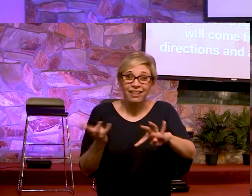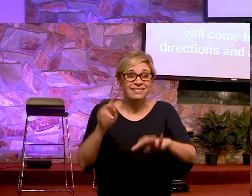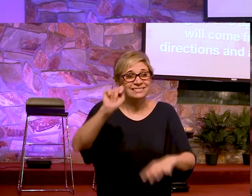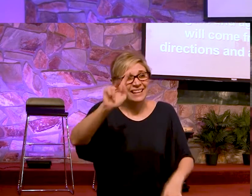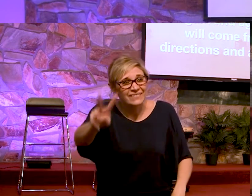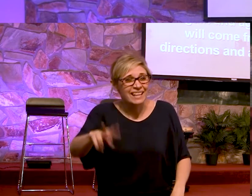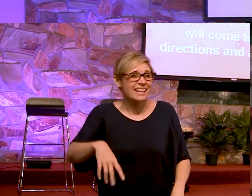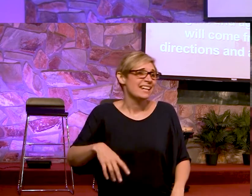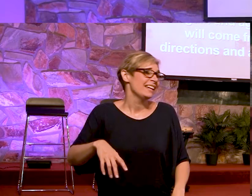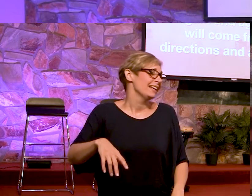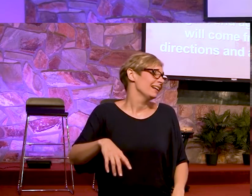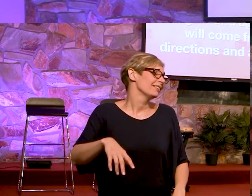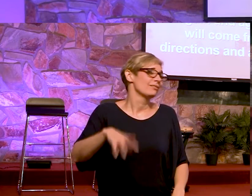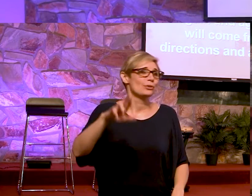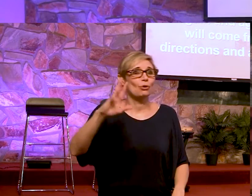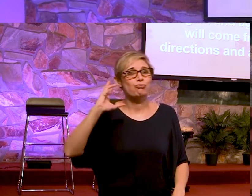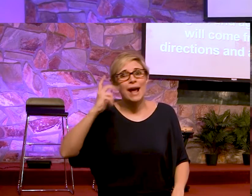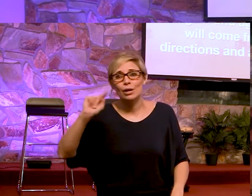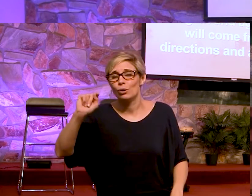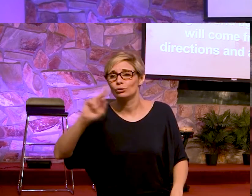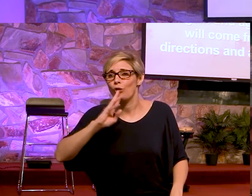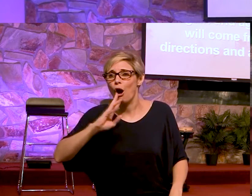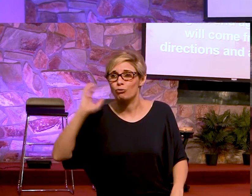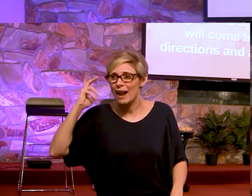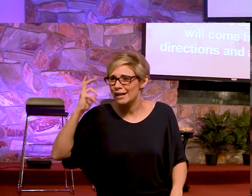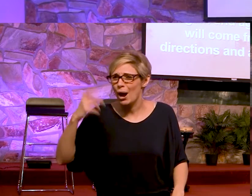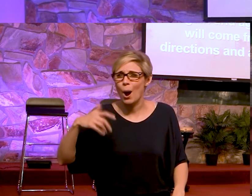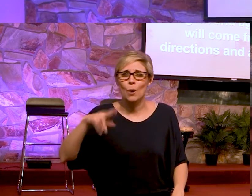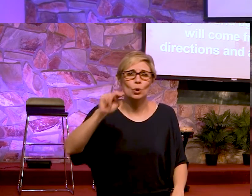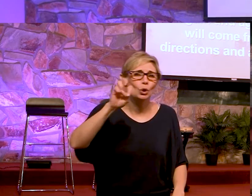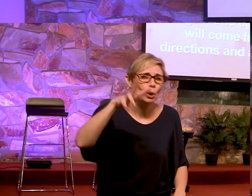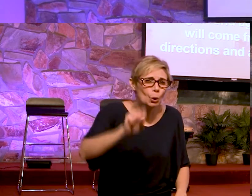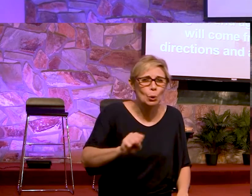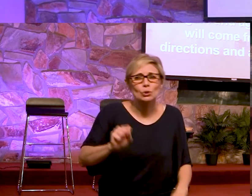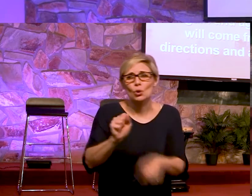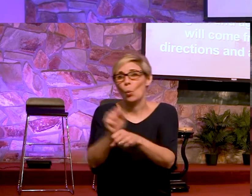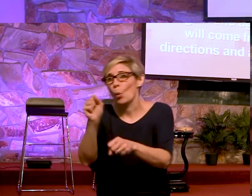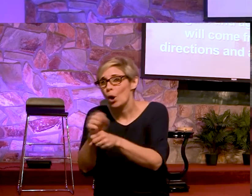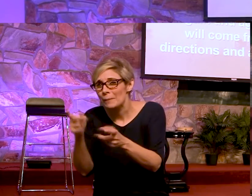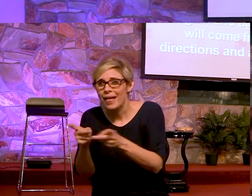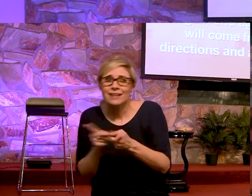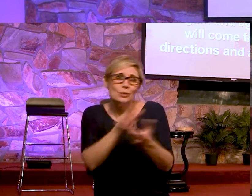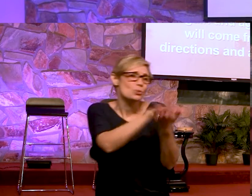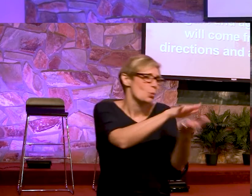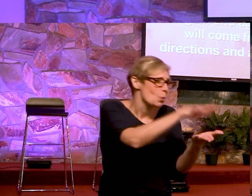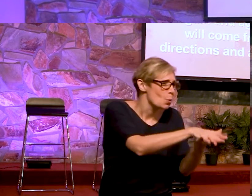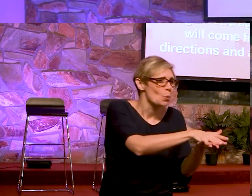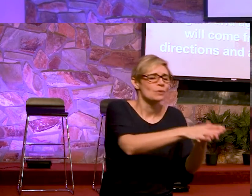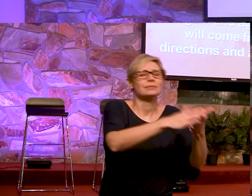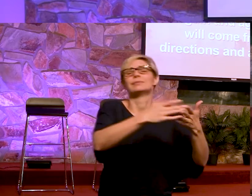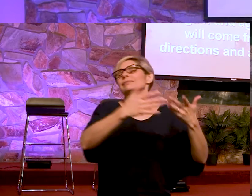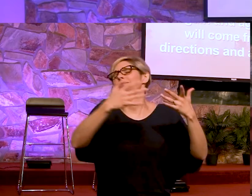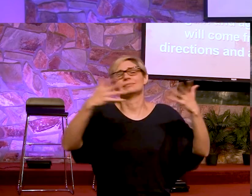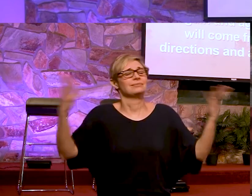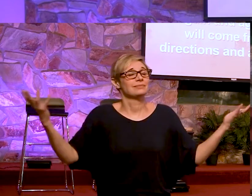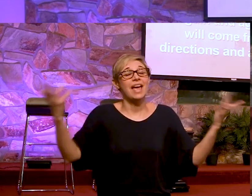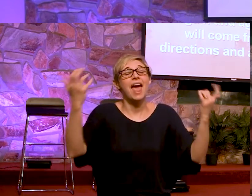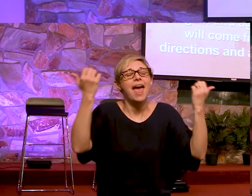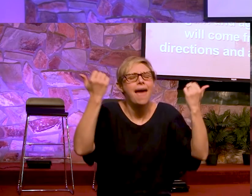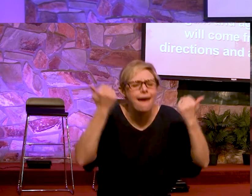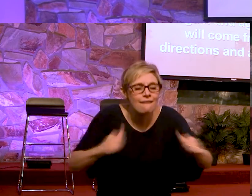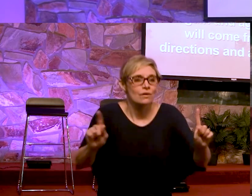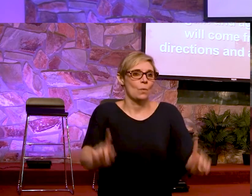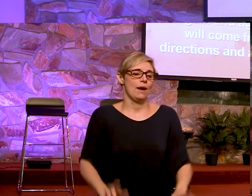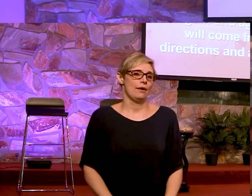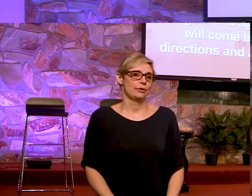TV, on talk radio. It doesn't matter where you turn, in the workplace, in the school place. Over and over, we see